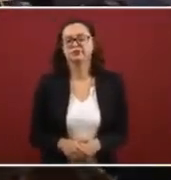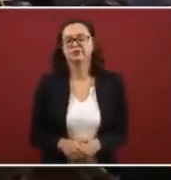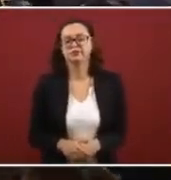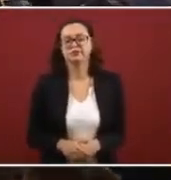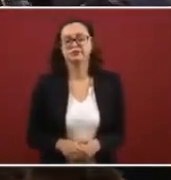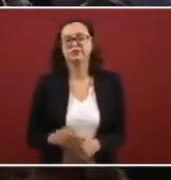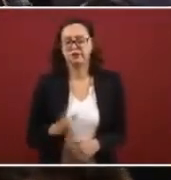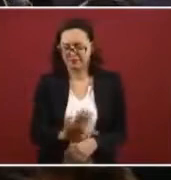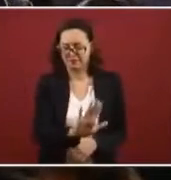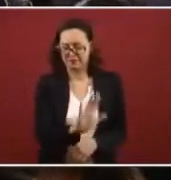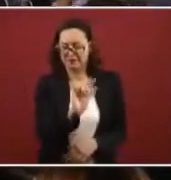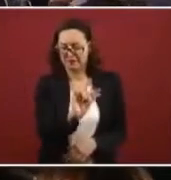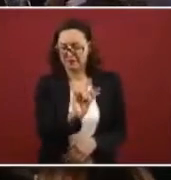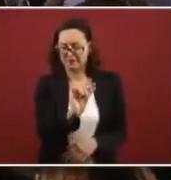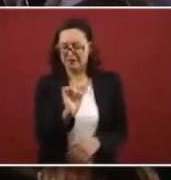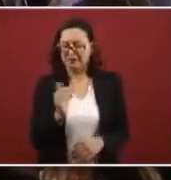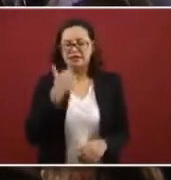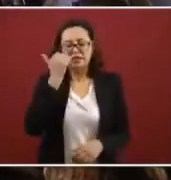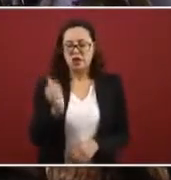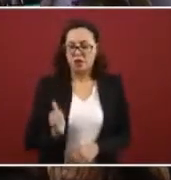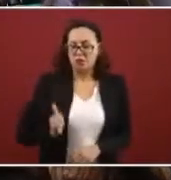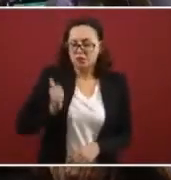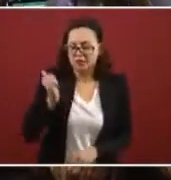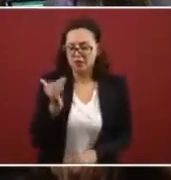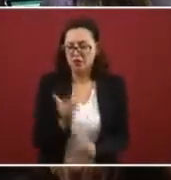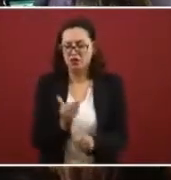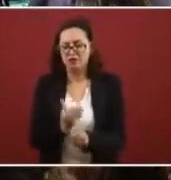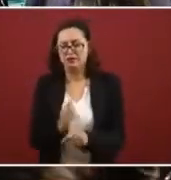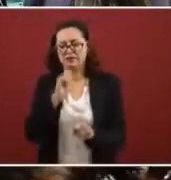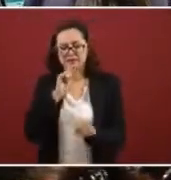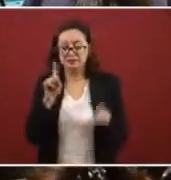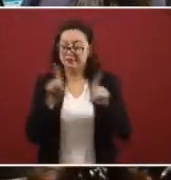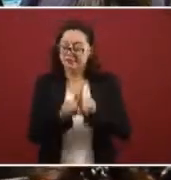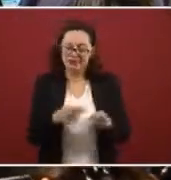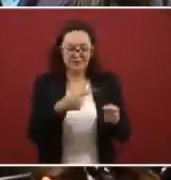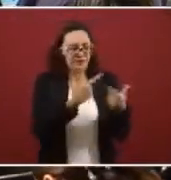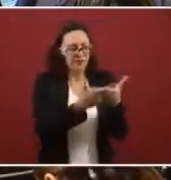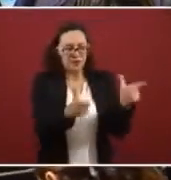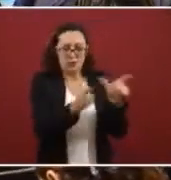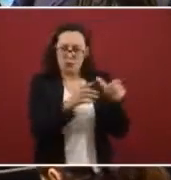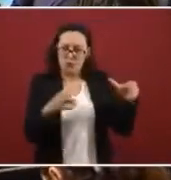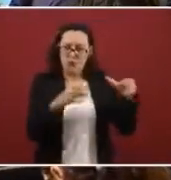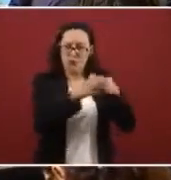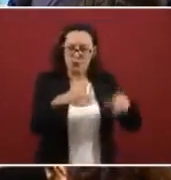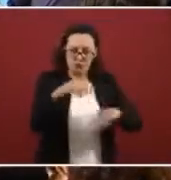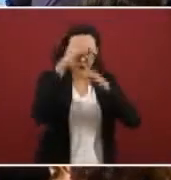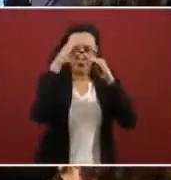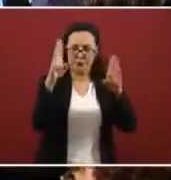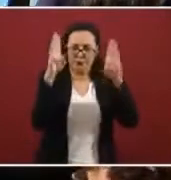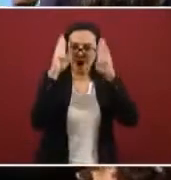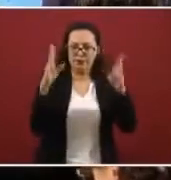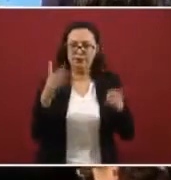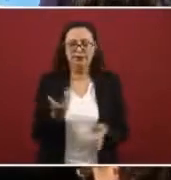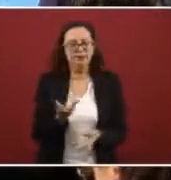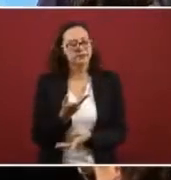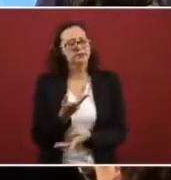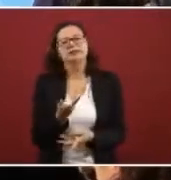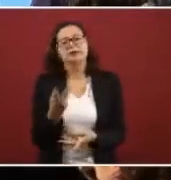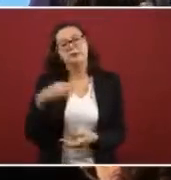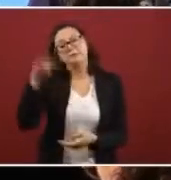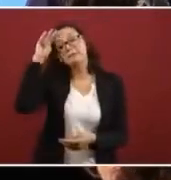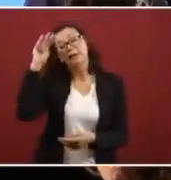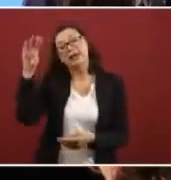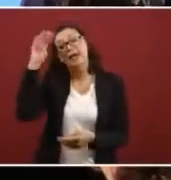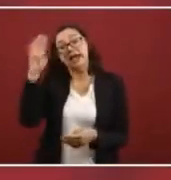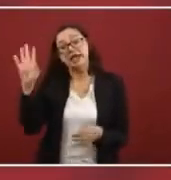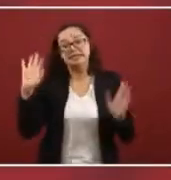Quiero aprovechar también. But let's see, now that we're here talking about this matter, about these conservatives, que creen que that they think